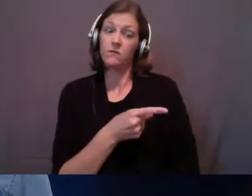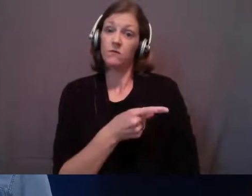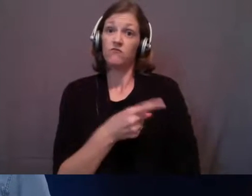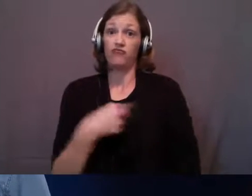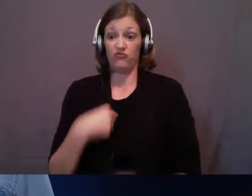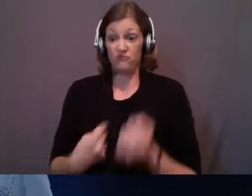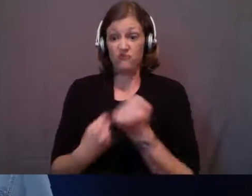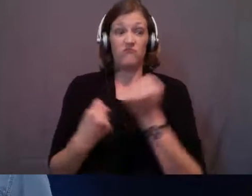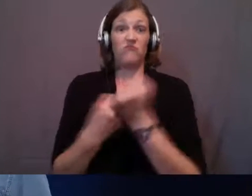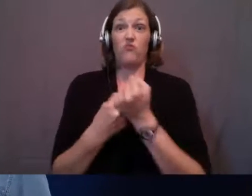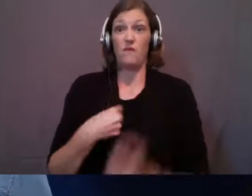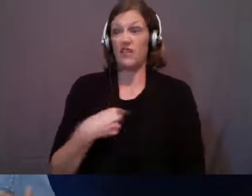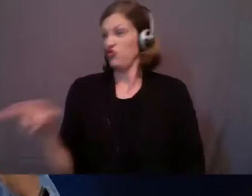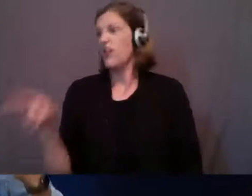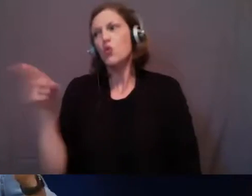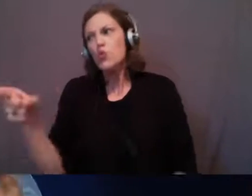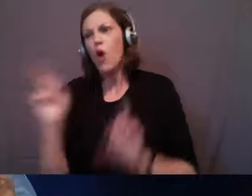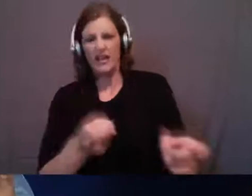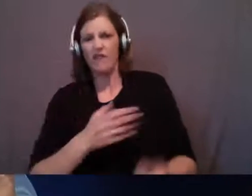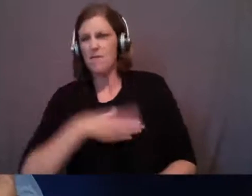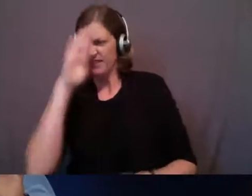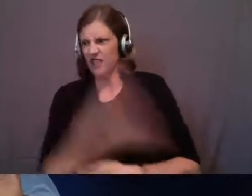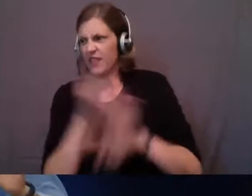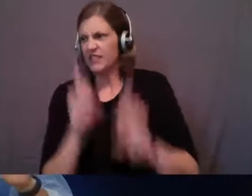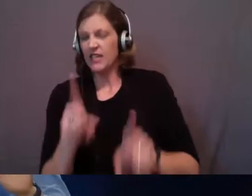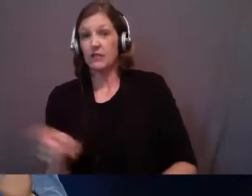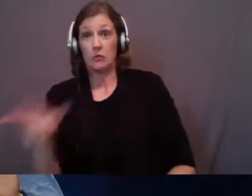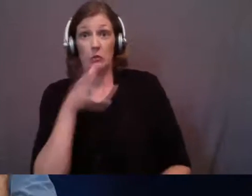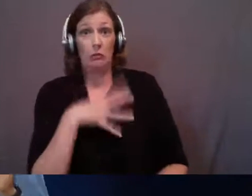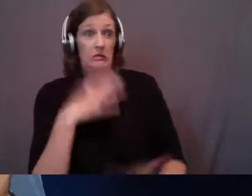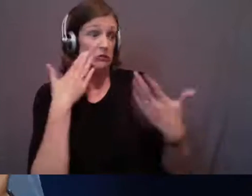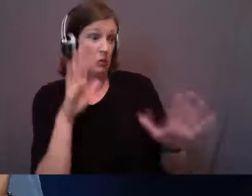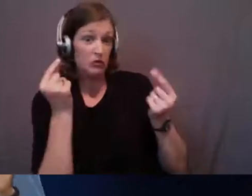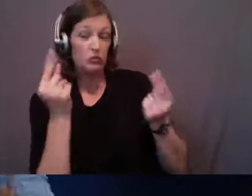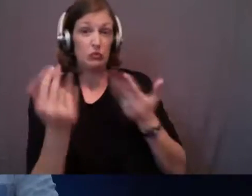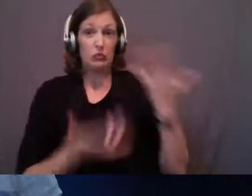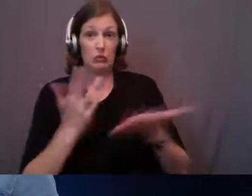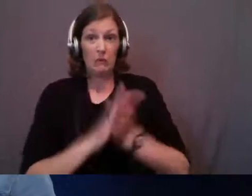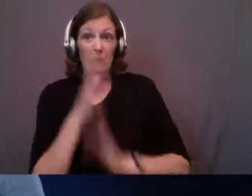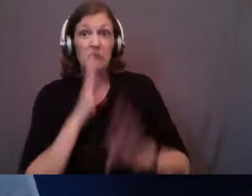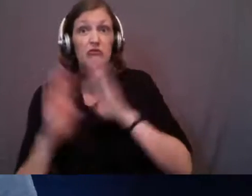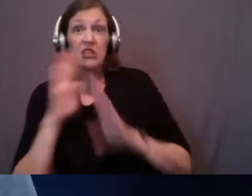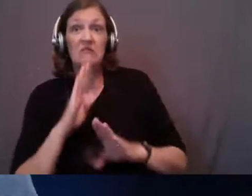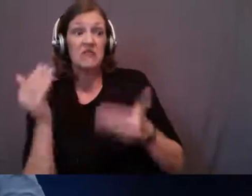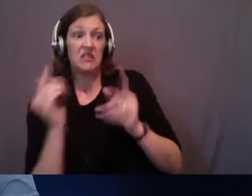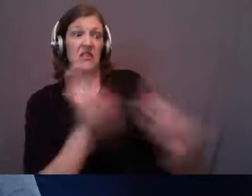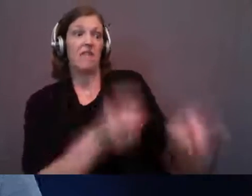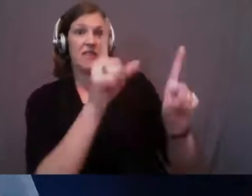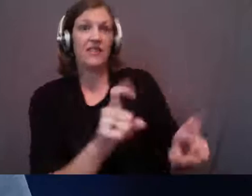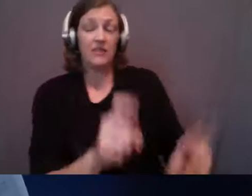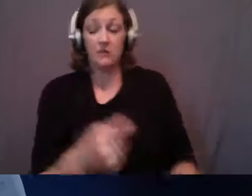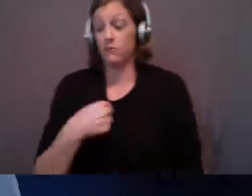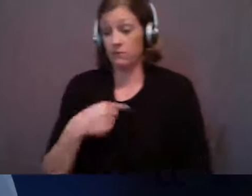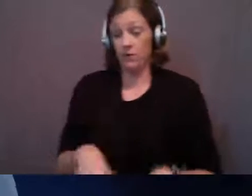for me that day. She goes, you're going to give my son the test. And the lady didn't know what to do, so she got a little frustrated, and she gave me the test. I took the